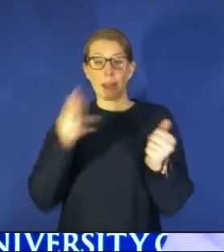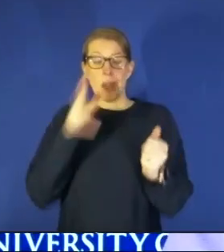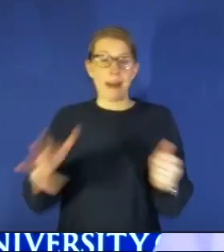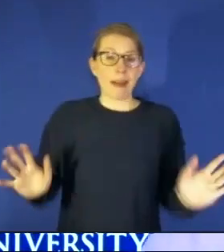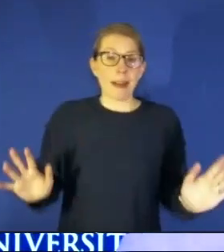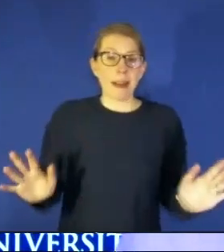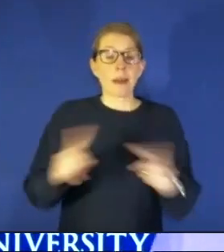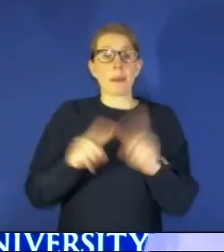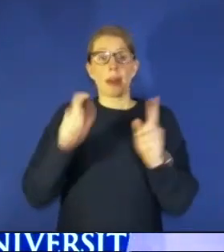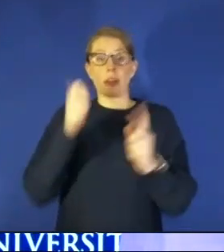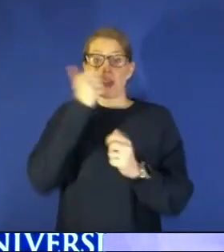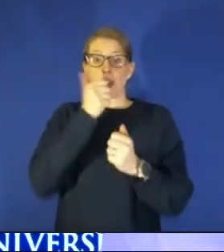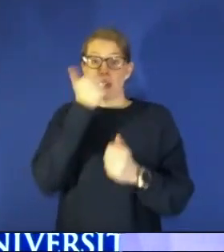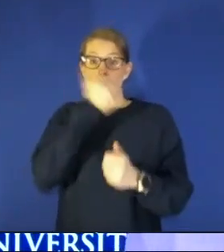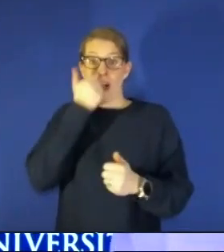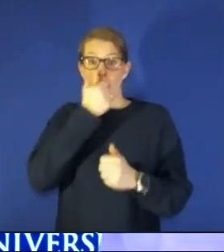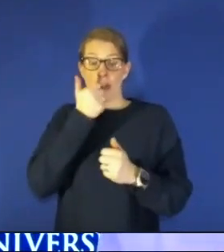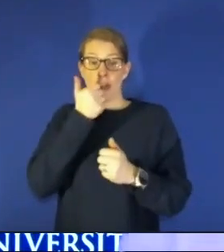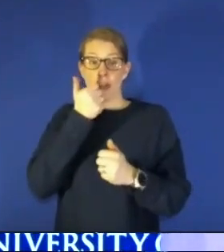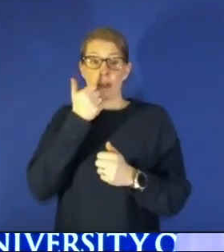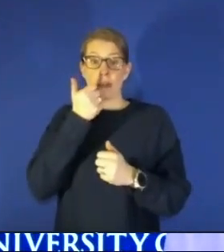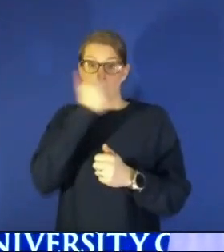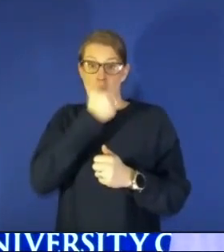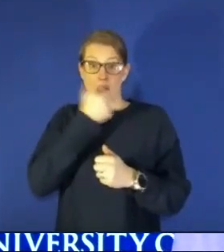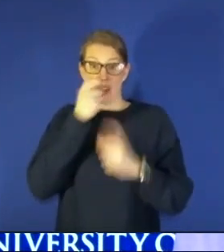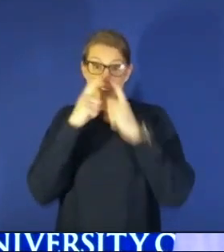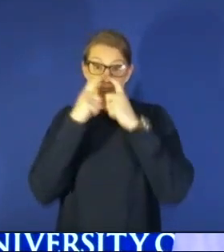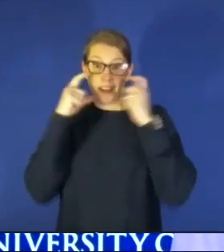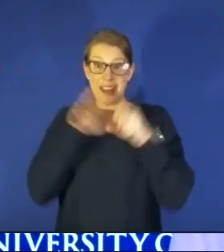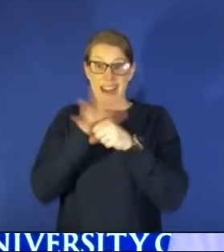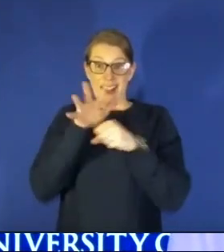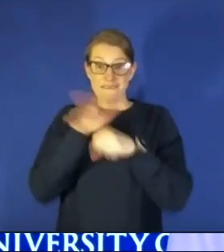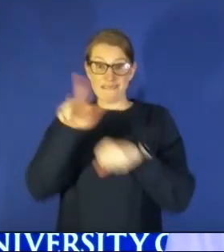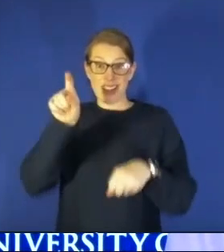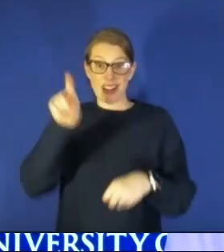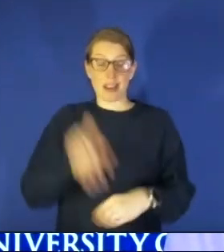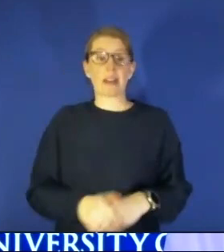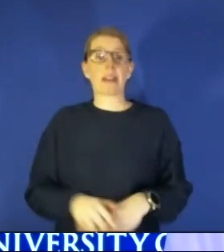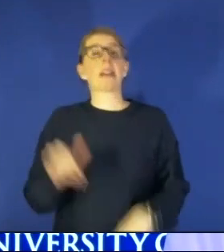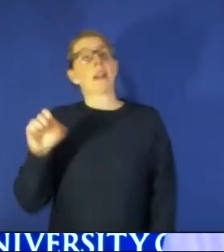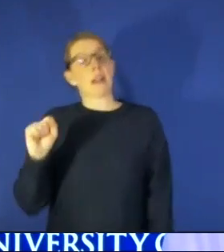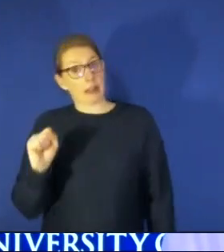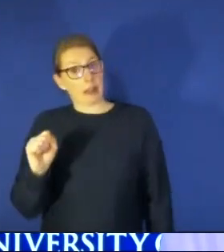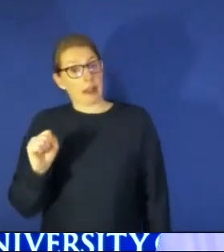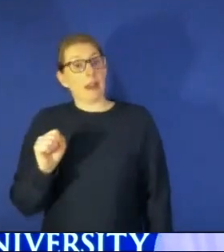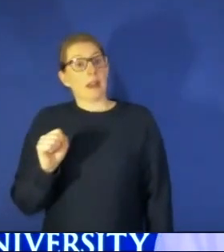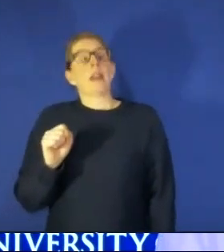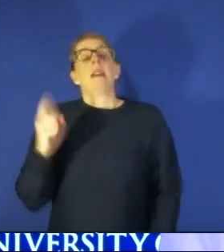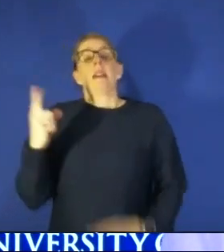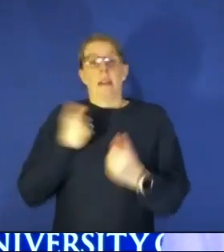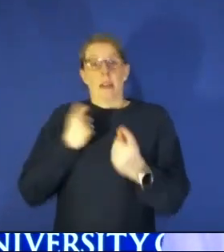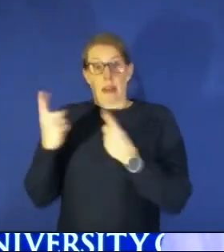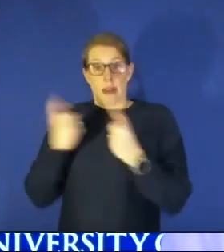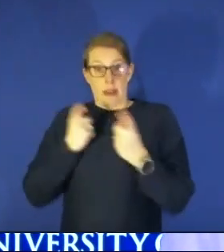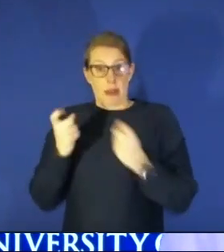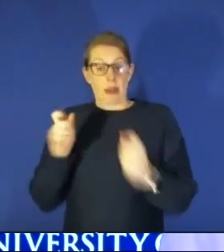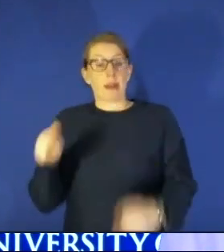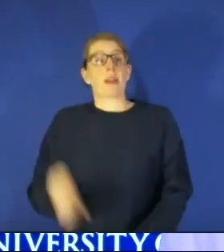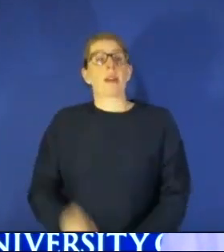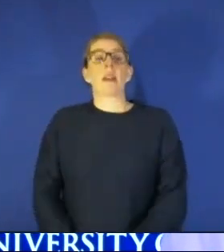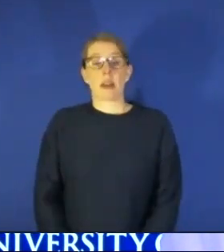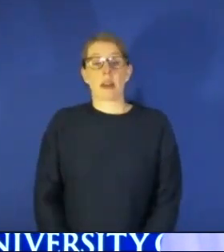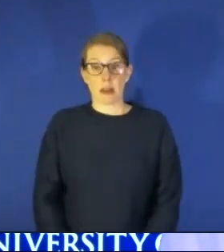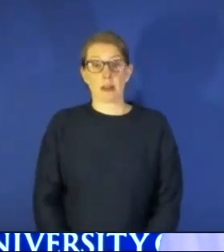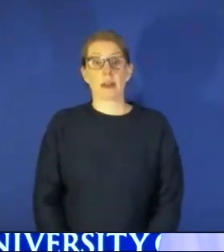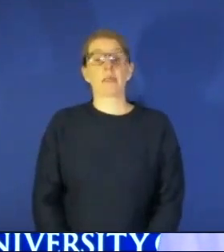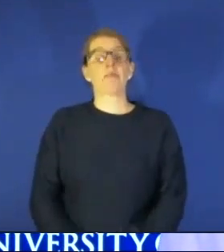enough? I think I think yes. I think this is a question that we've been asked and has been